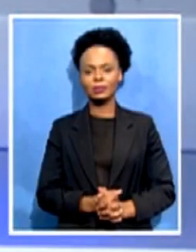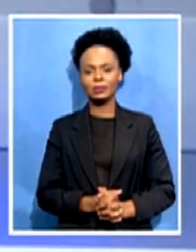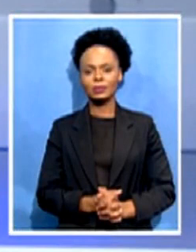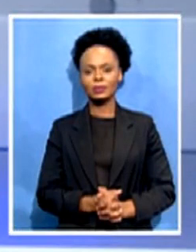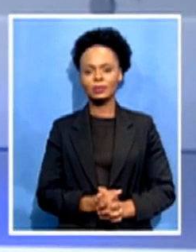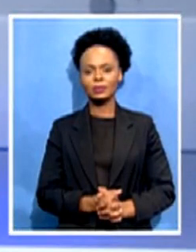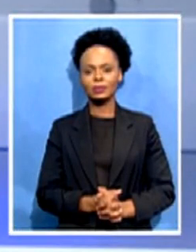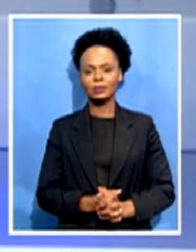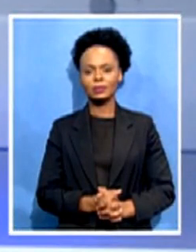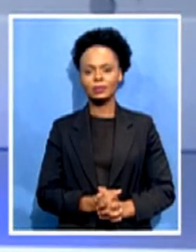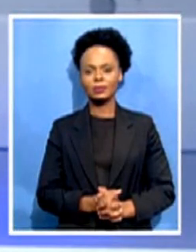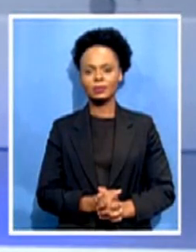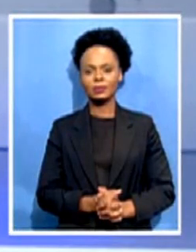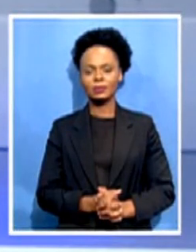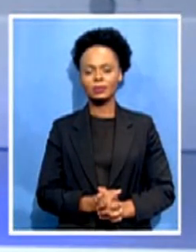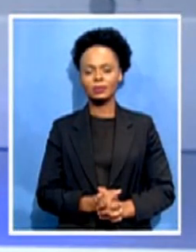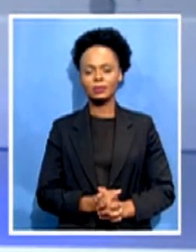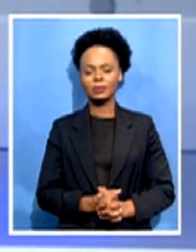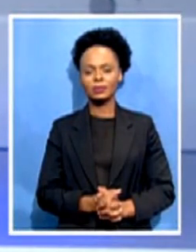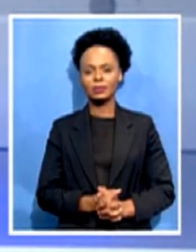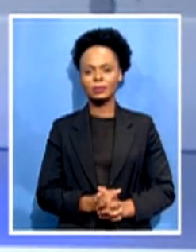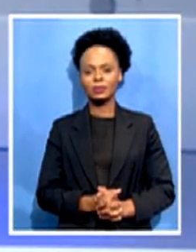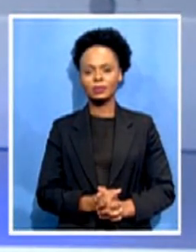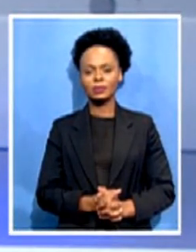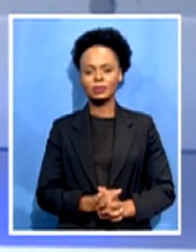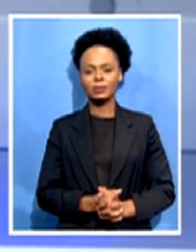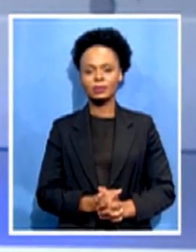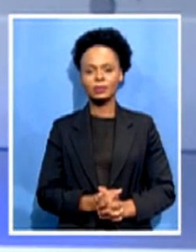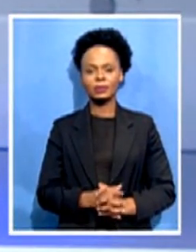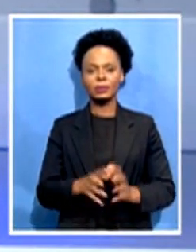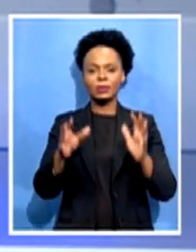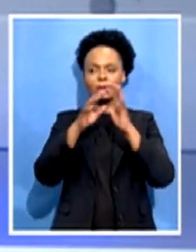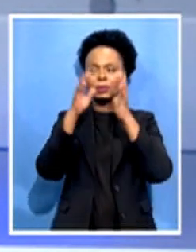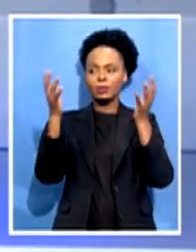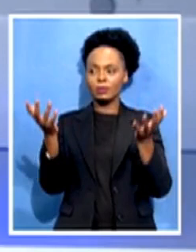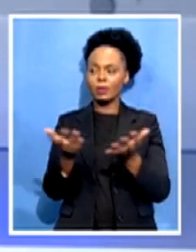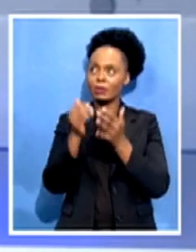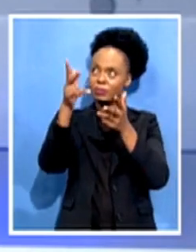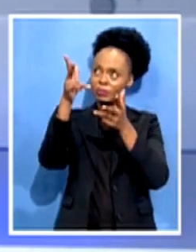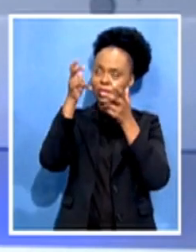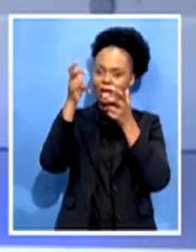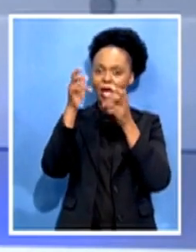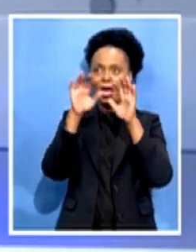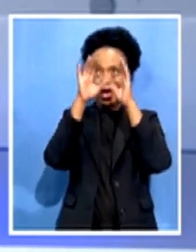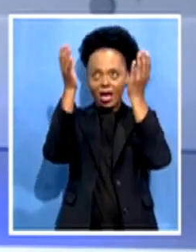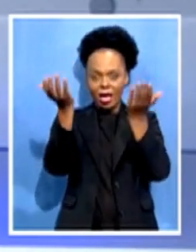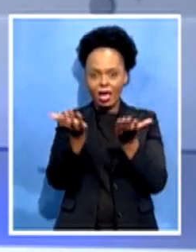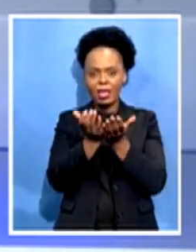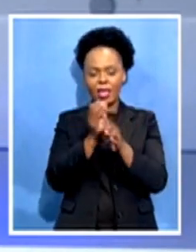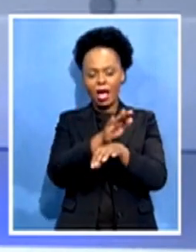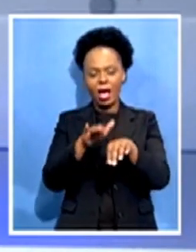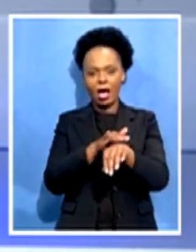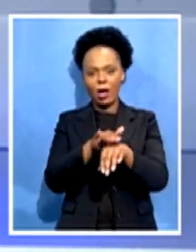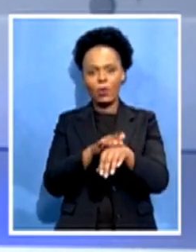Well, as the world observes Earth Hour Day today, University of KwaZulu-Natal is picking up plastic waste at the Durban